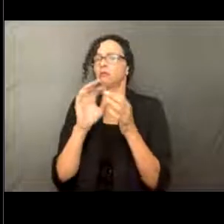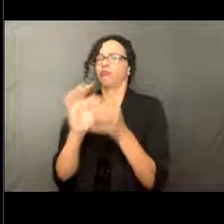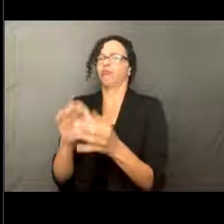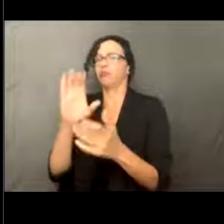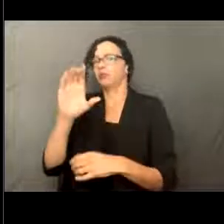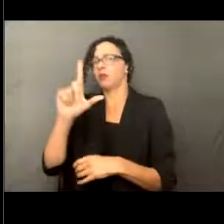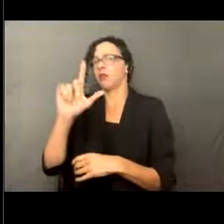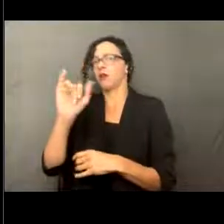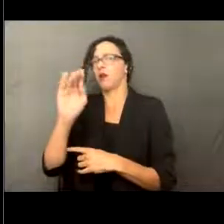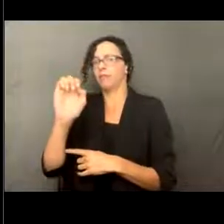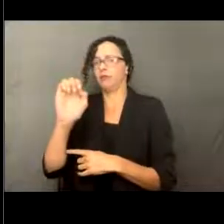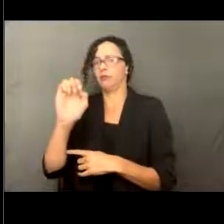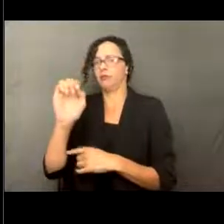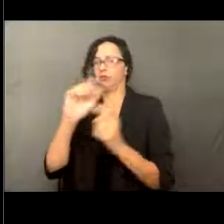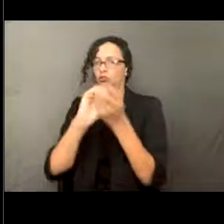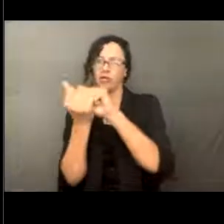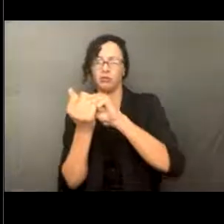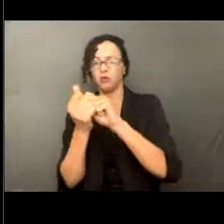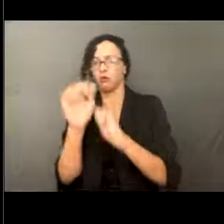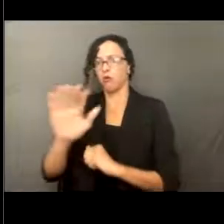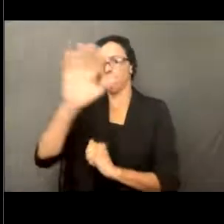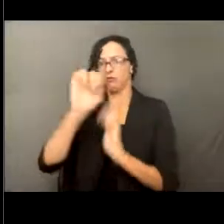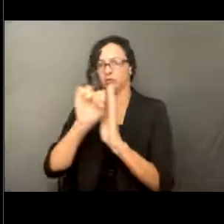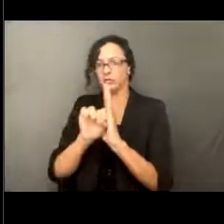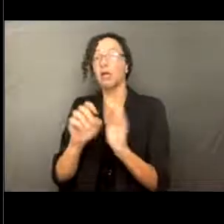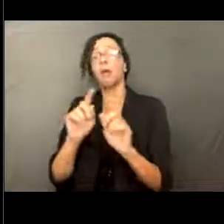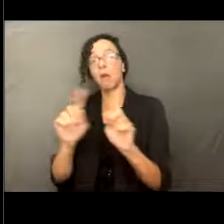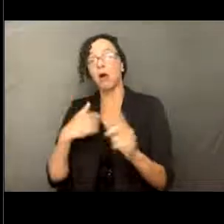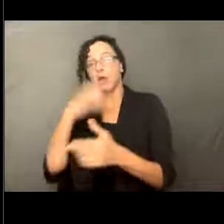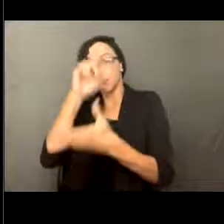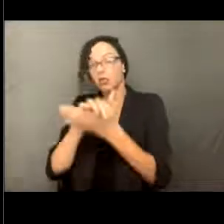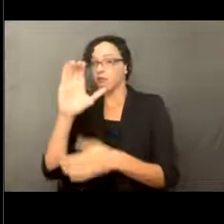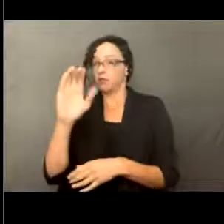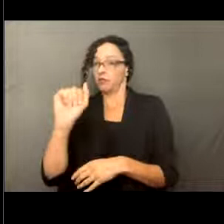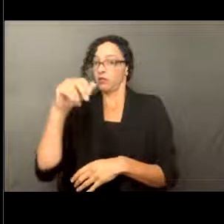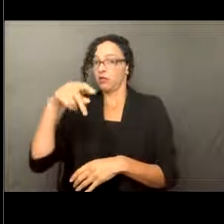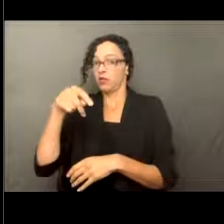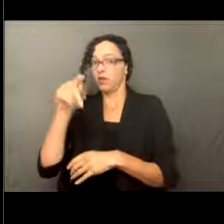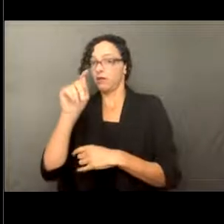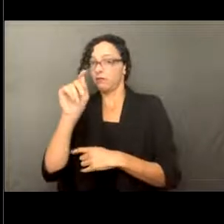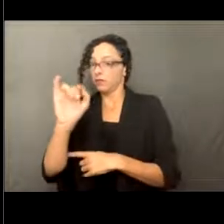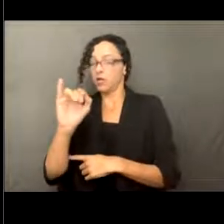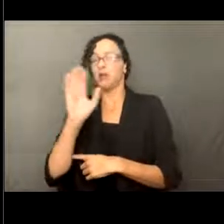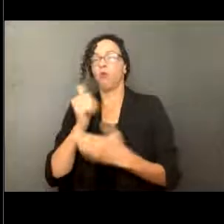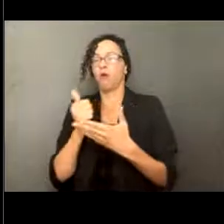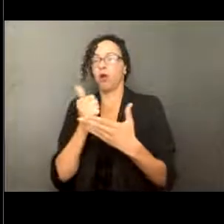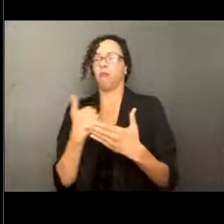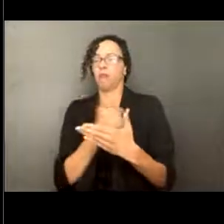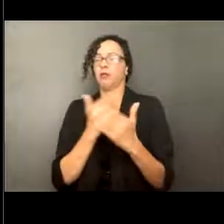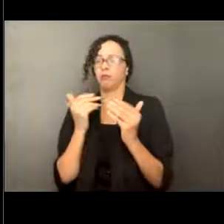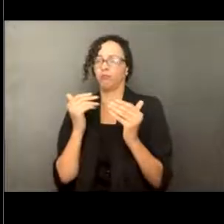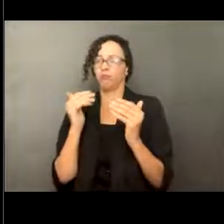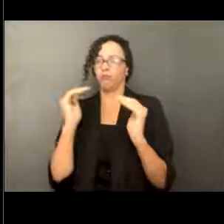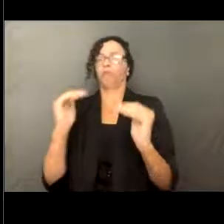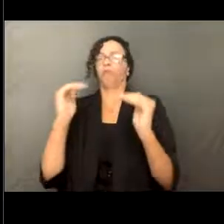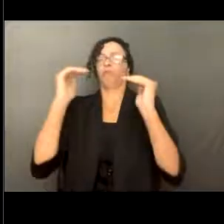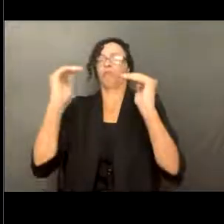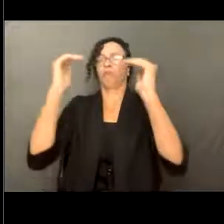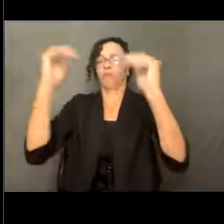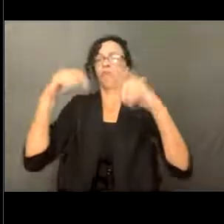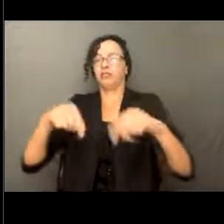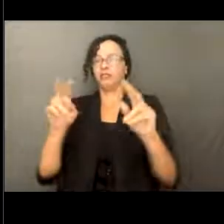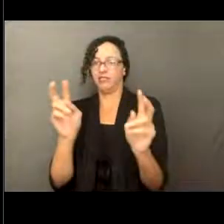CAPTAI, I believe, will continue to help us move this issue forward. And I'm thankful for all of you, your efforts